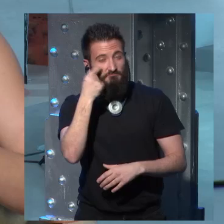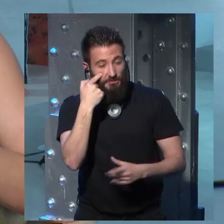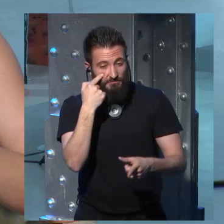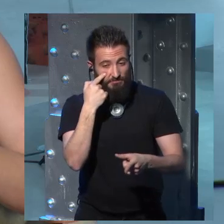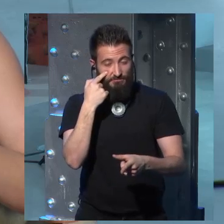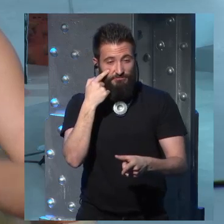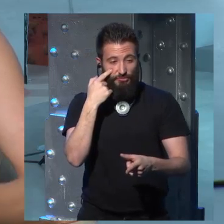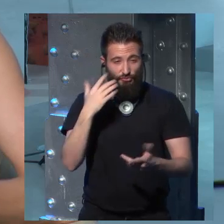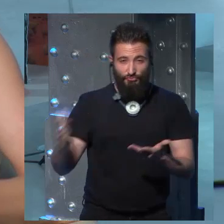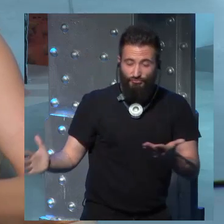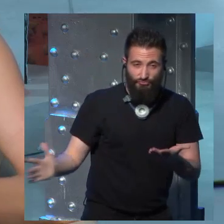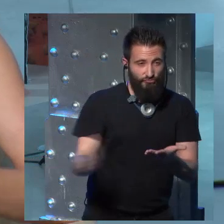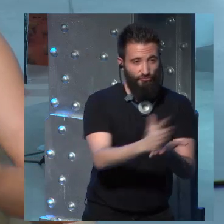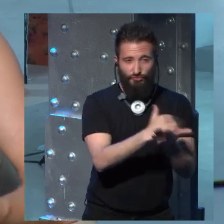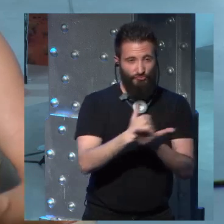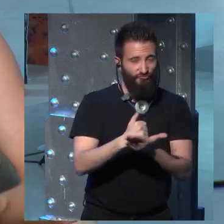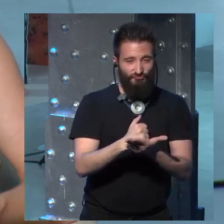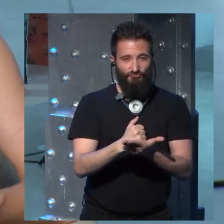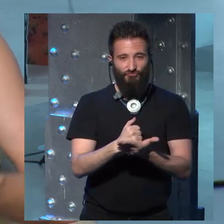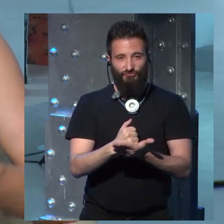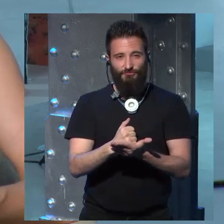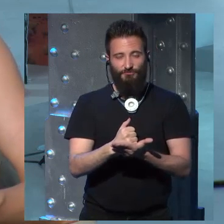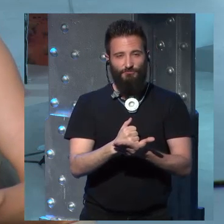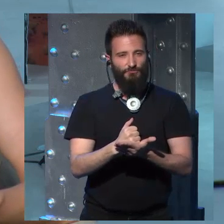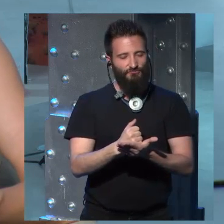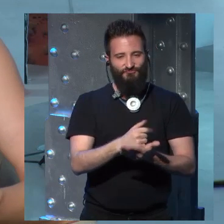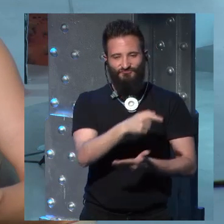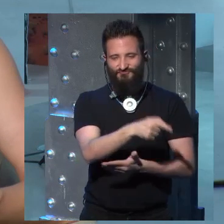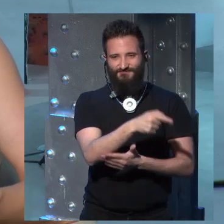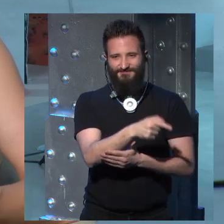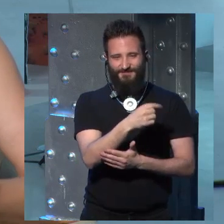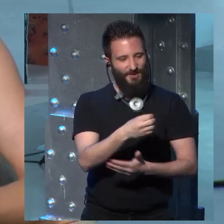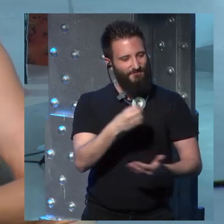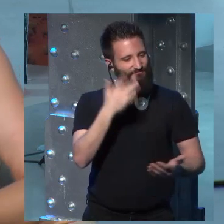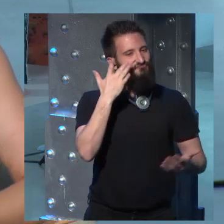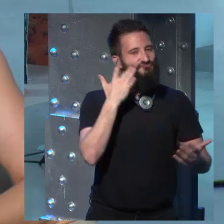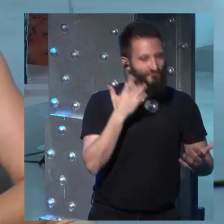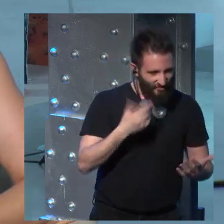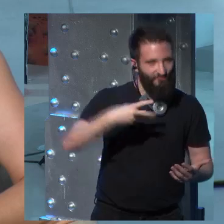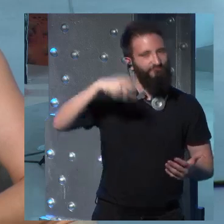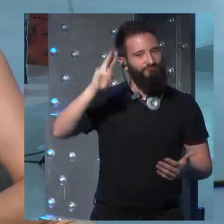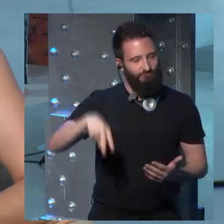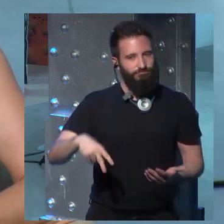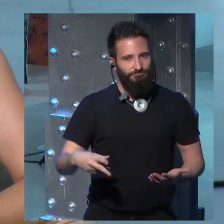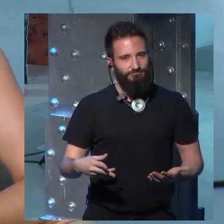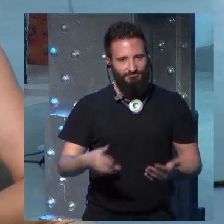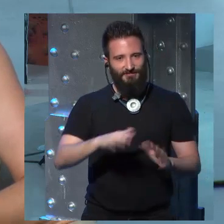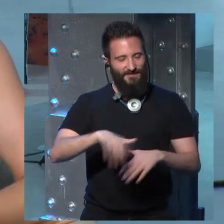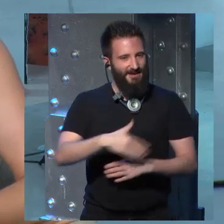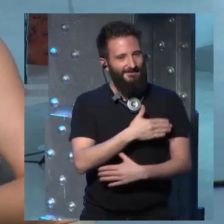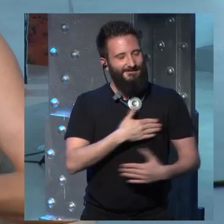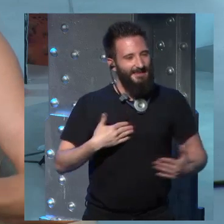of sincerity about honoring the great storytelling that they've started and honoring the fans that follow